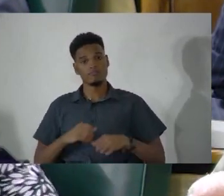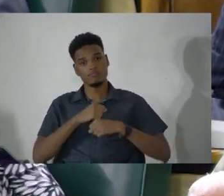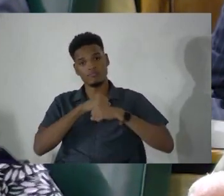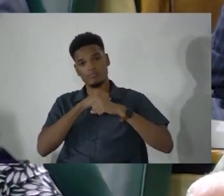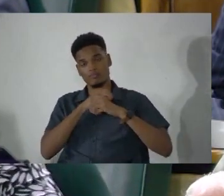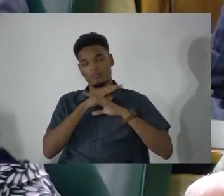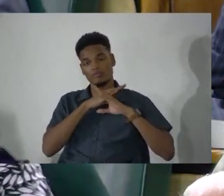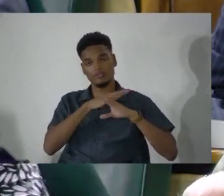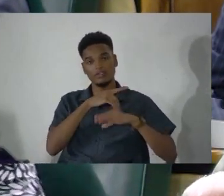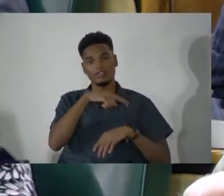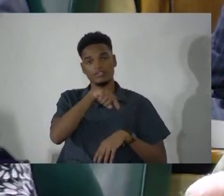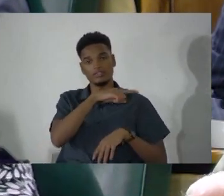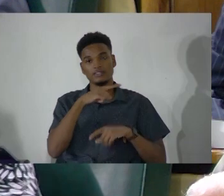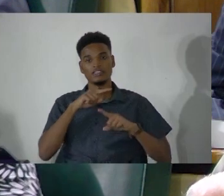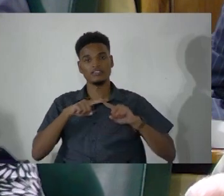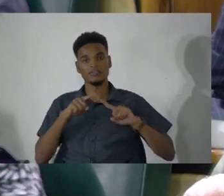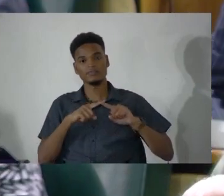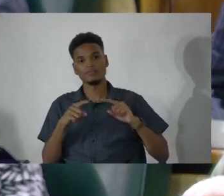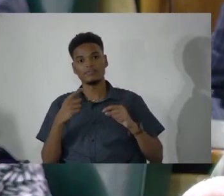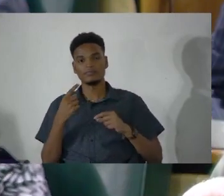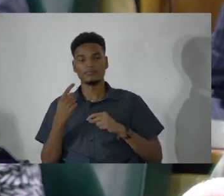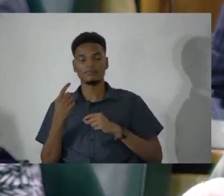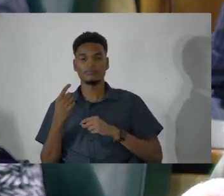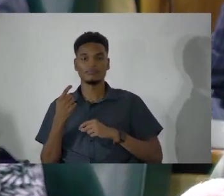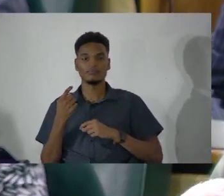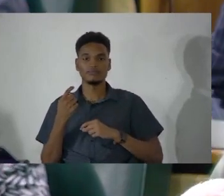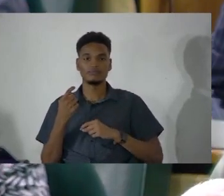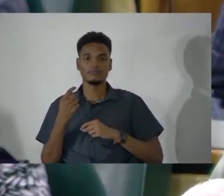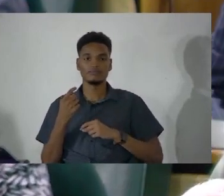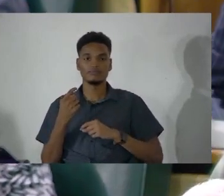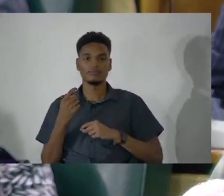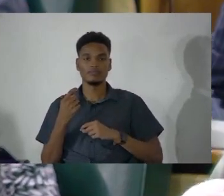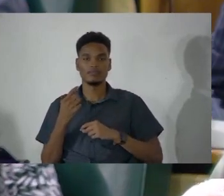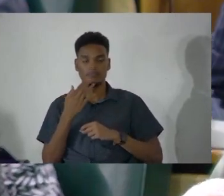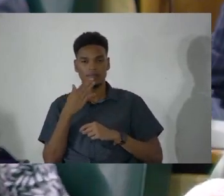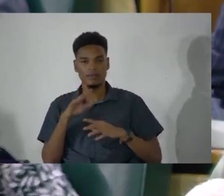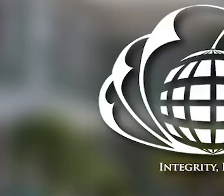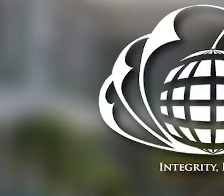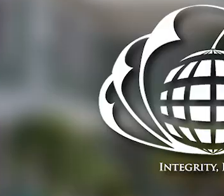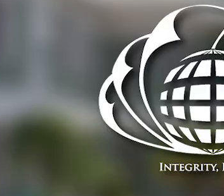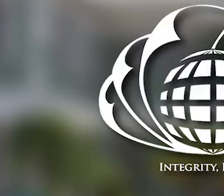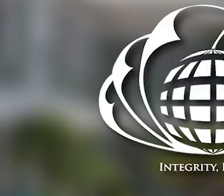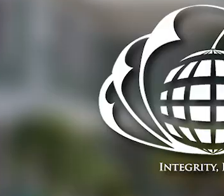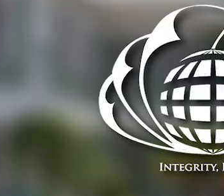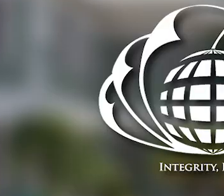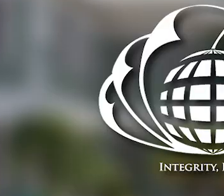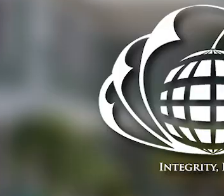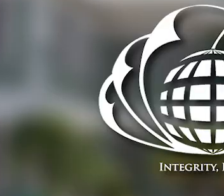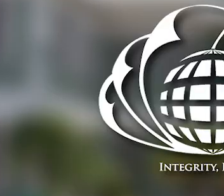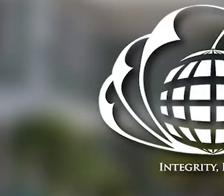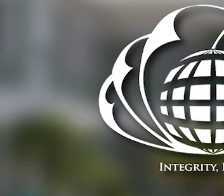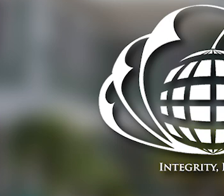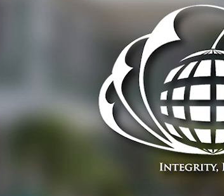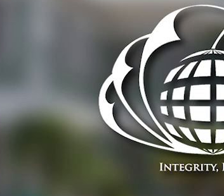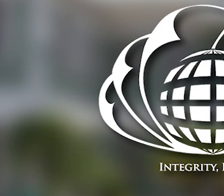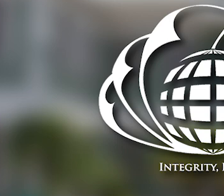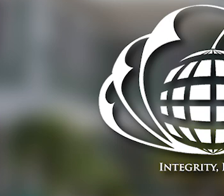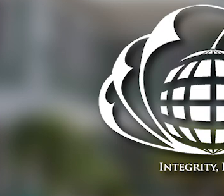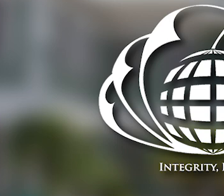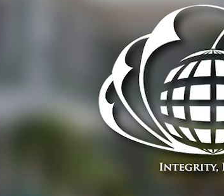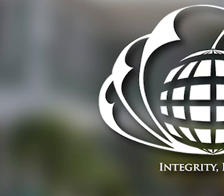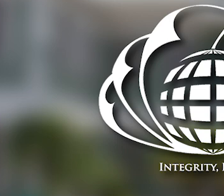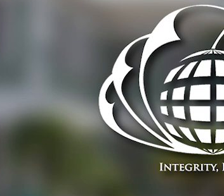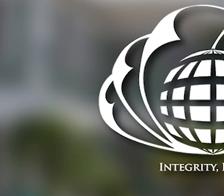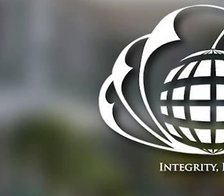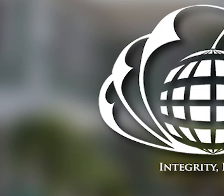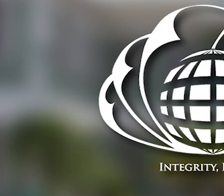stress and burnout. This is critical, Madam Speaker. The Overseas Examinations Commission,